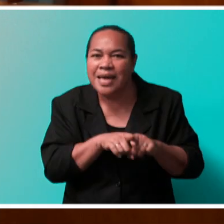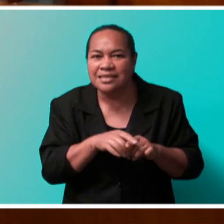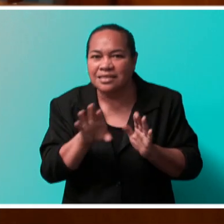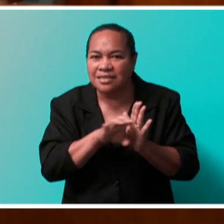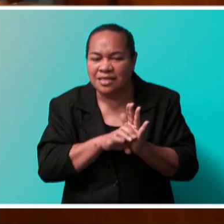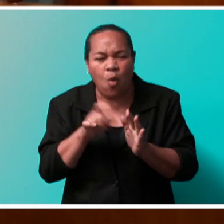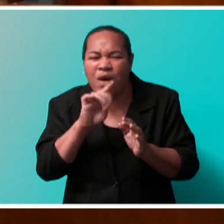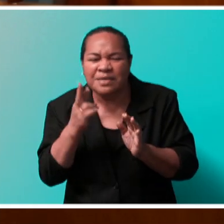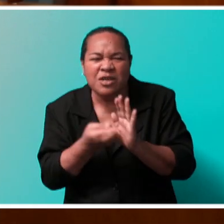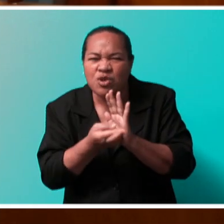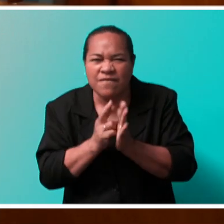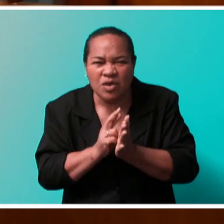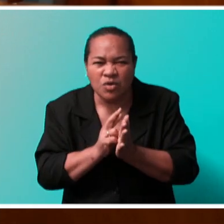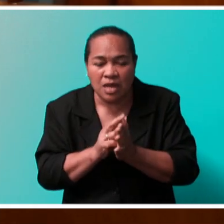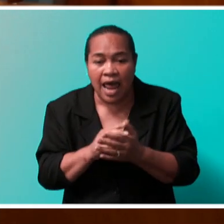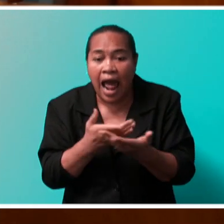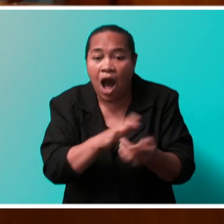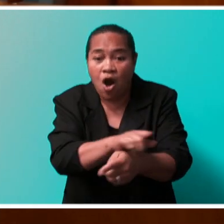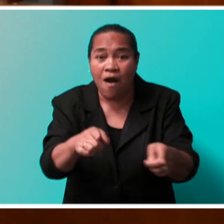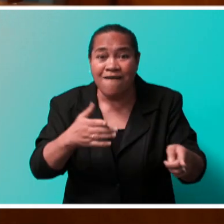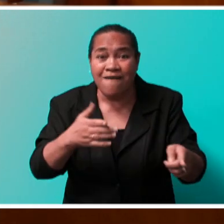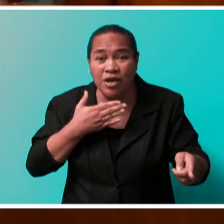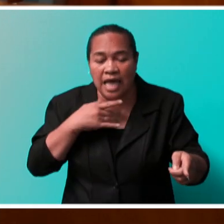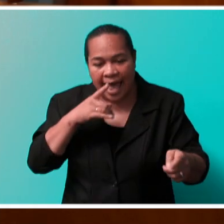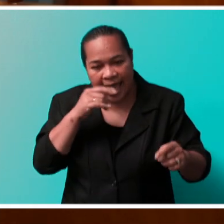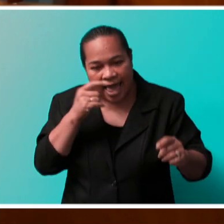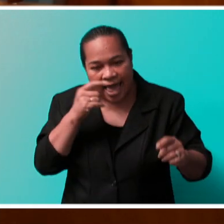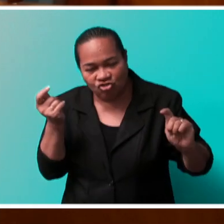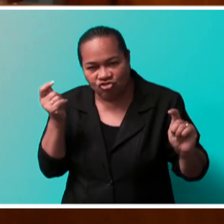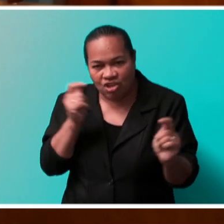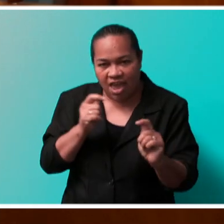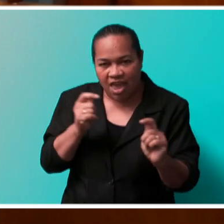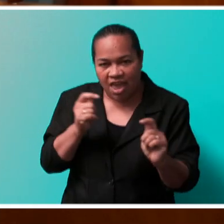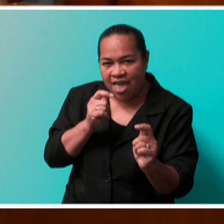reviewed, and how their voices can shape the outcome.